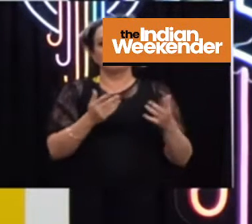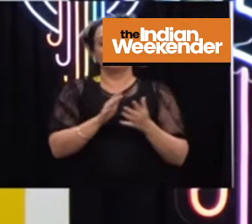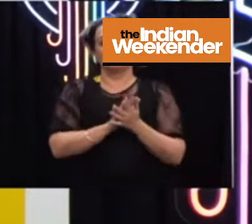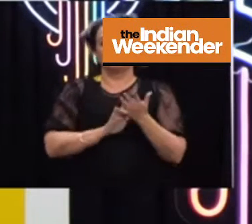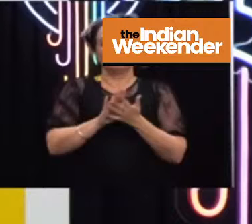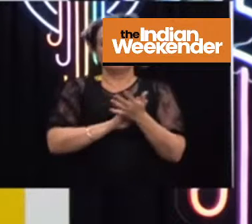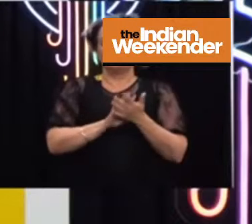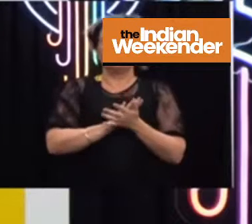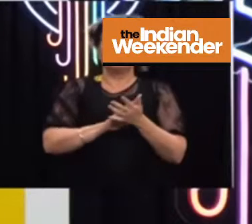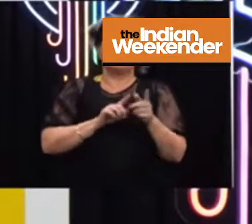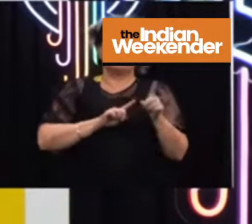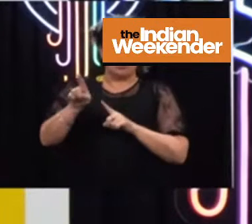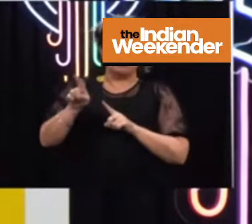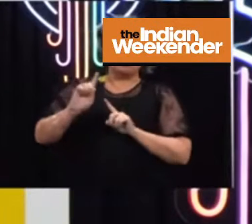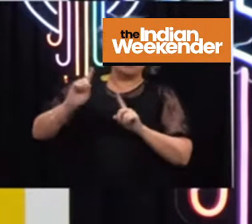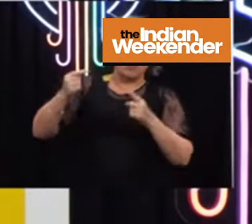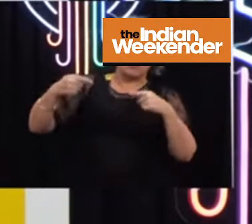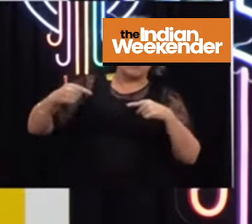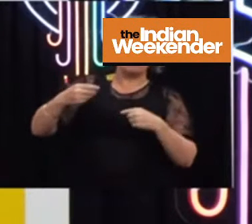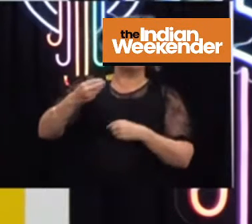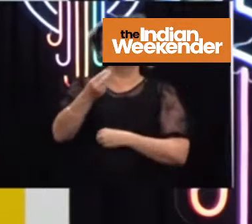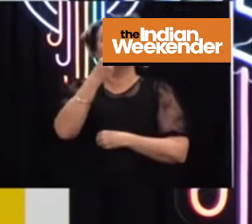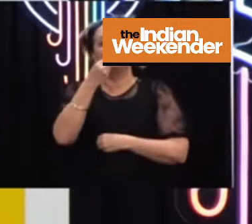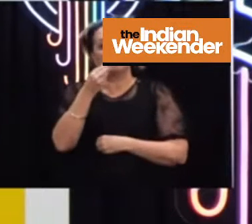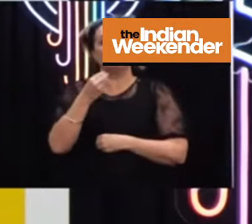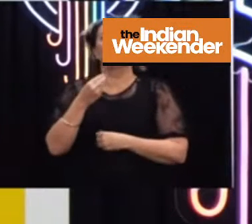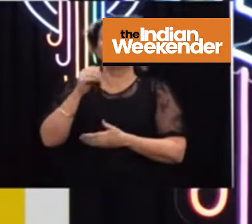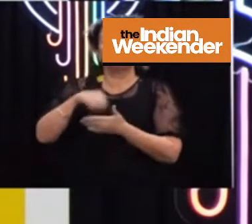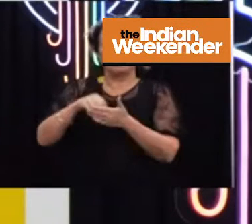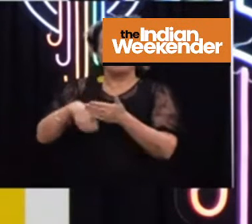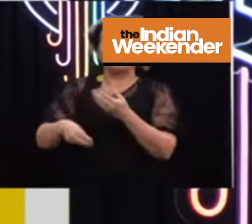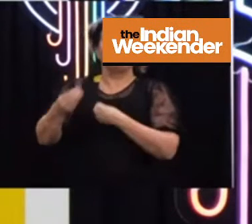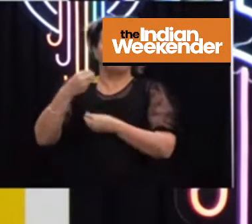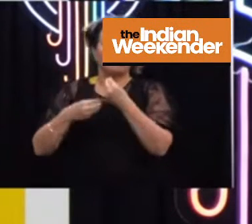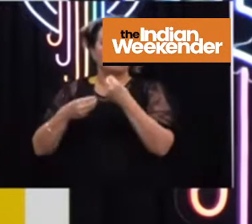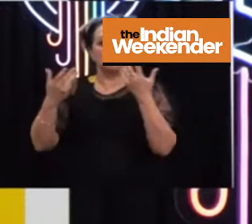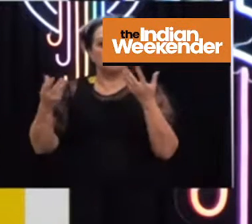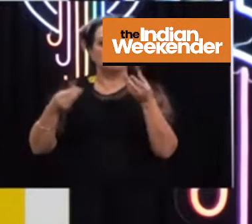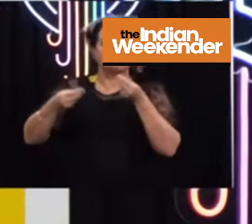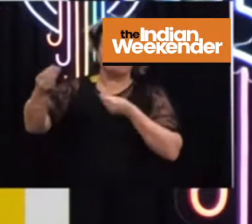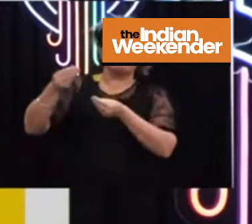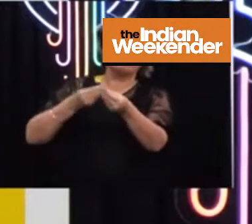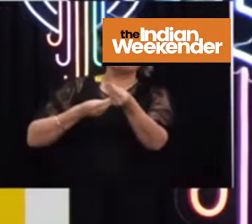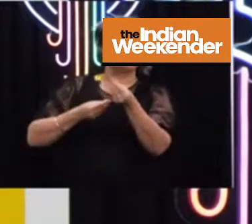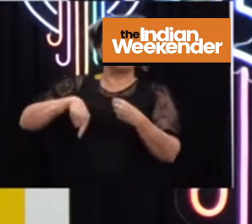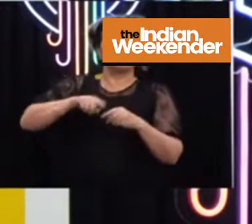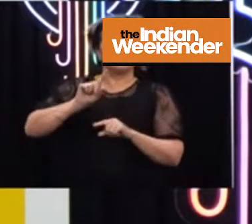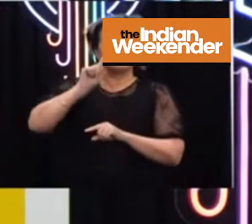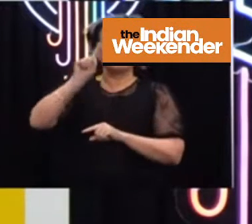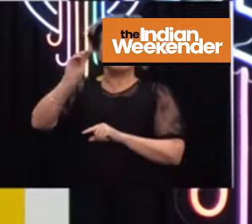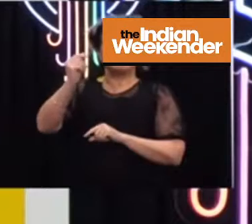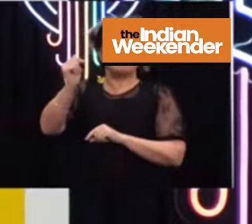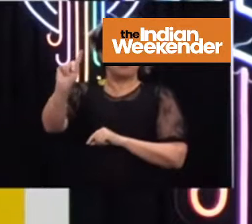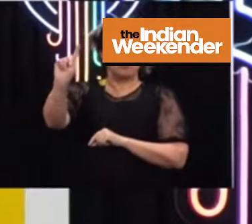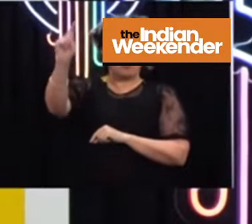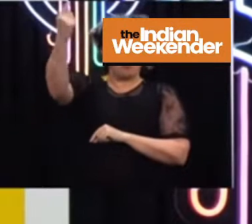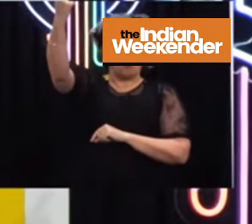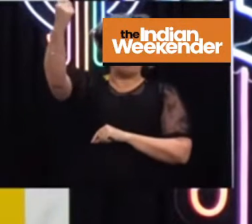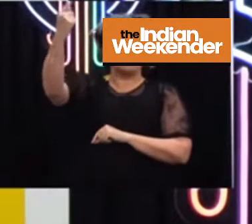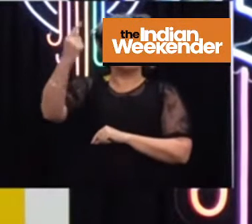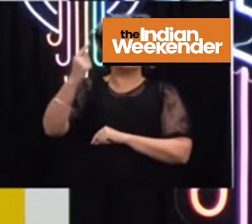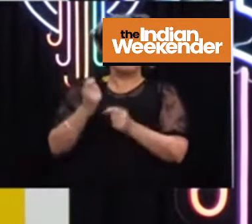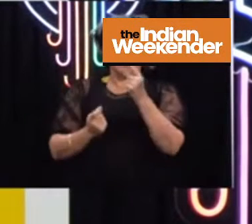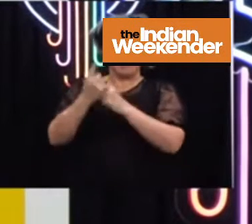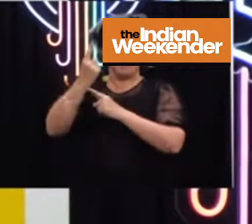falls around food production. But you can see in Auckland that we've actually had a number of cases that have happened in those food